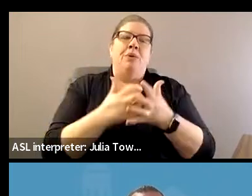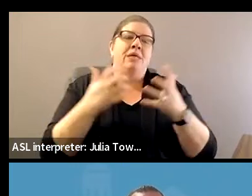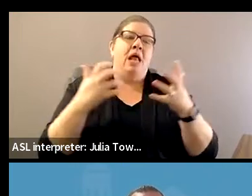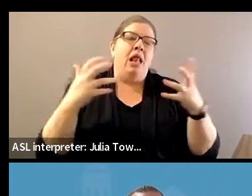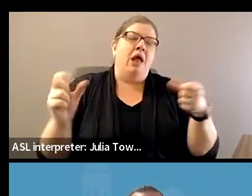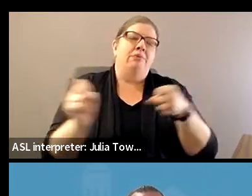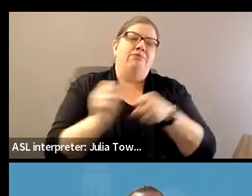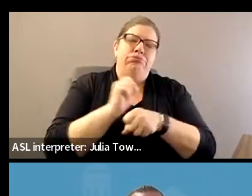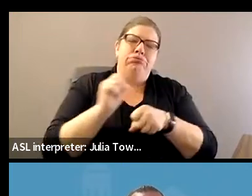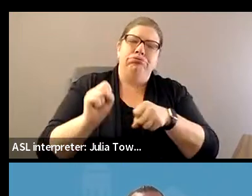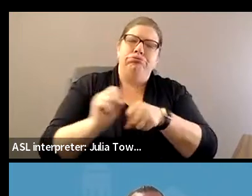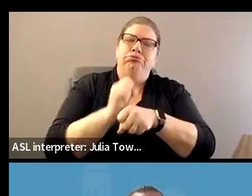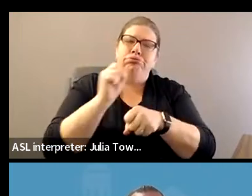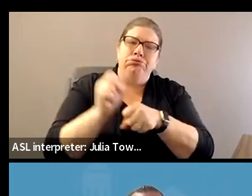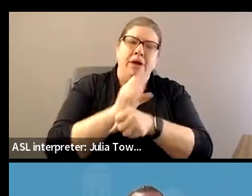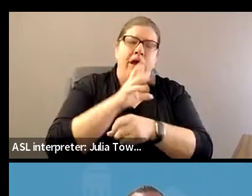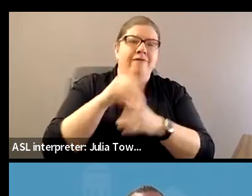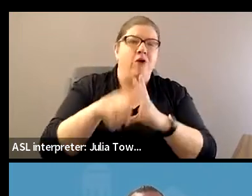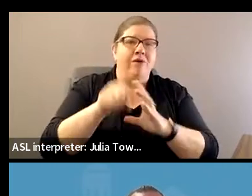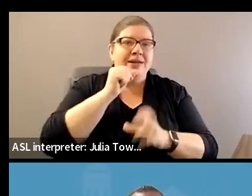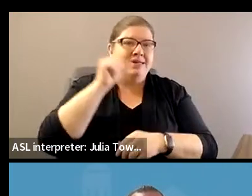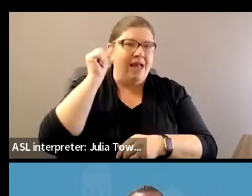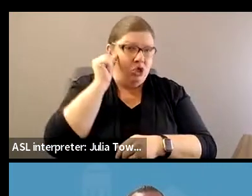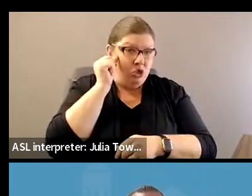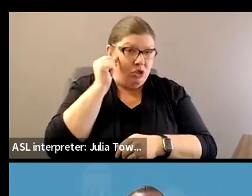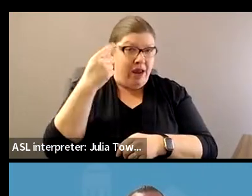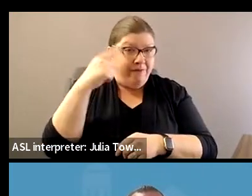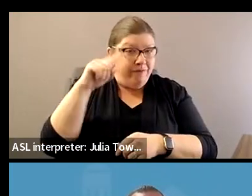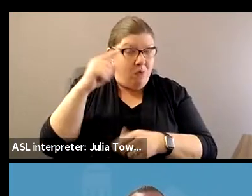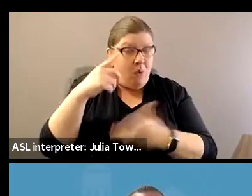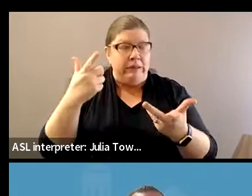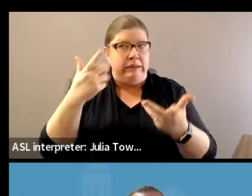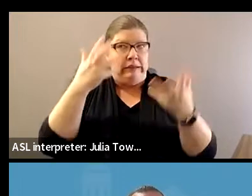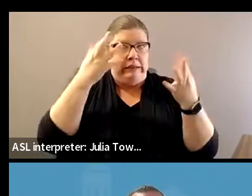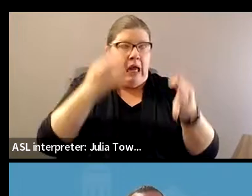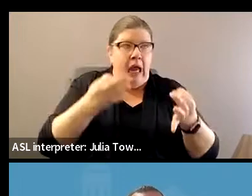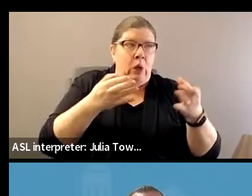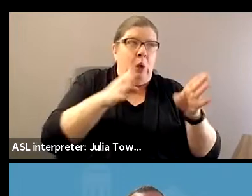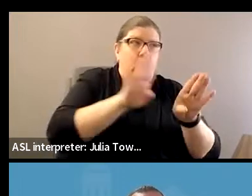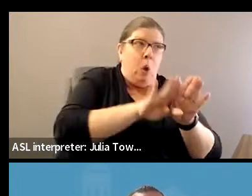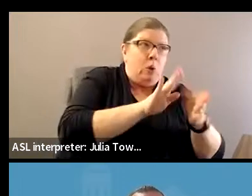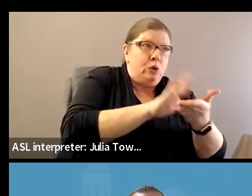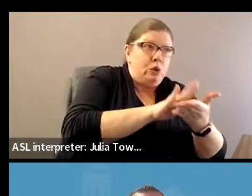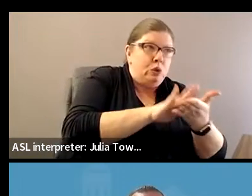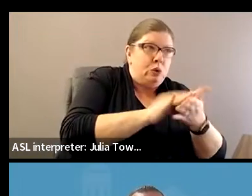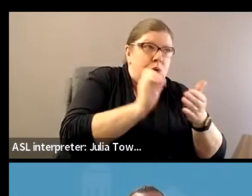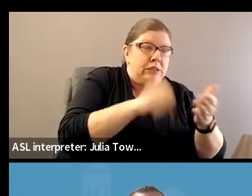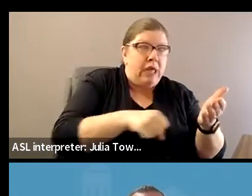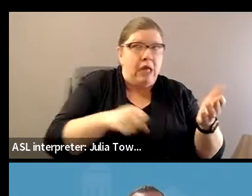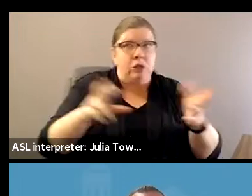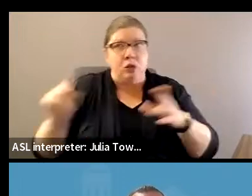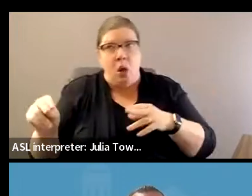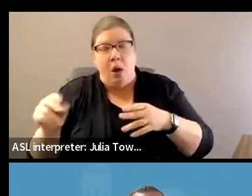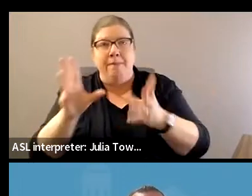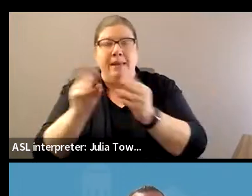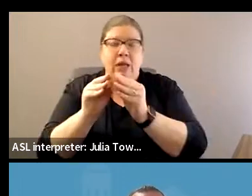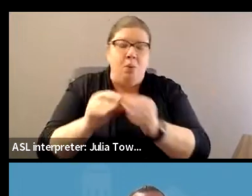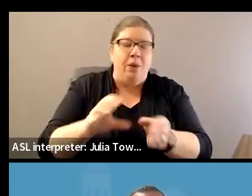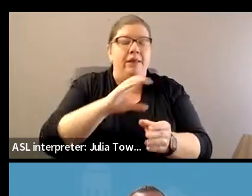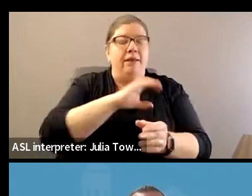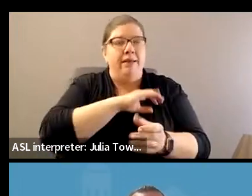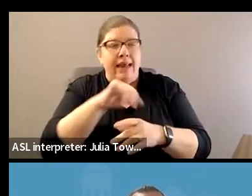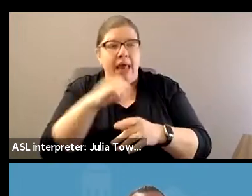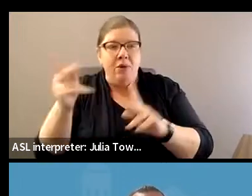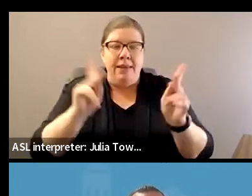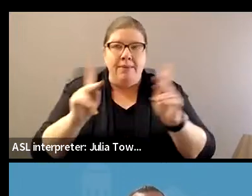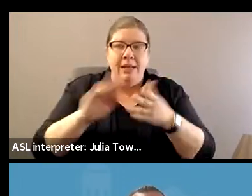work involved yesterday in regards to whether to close the schools and meeting with law enforcement and other authorities in